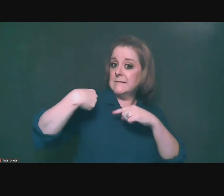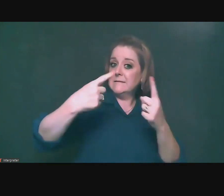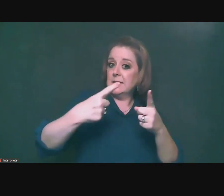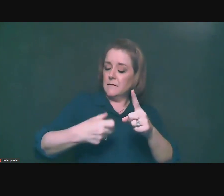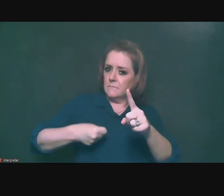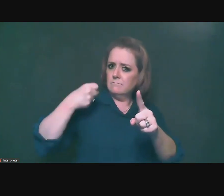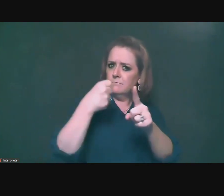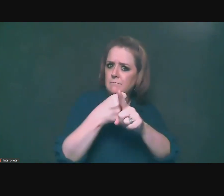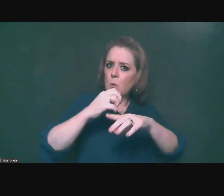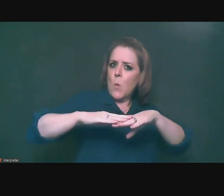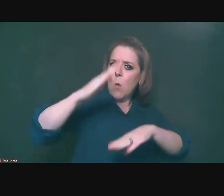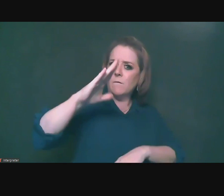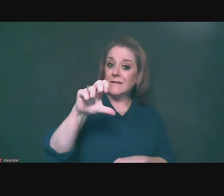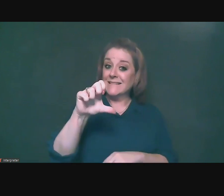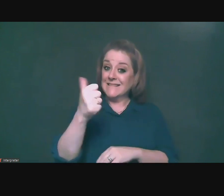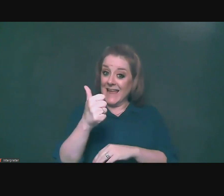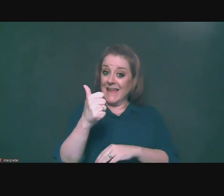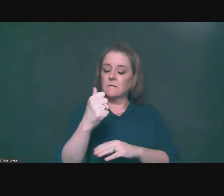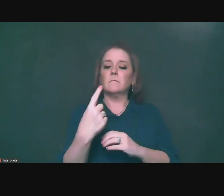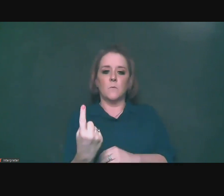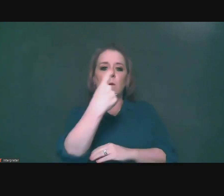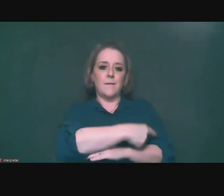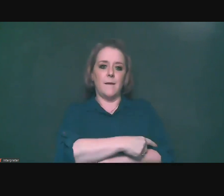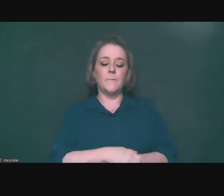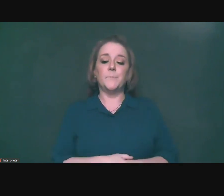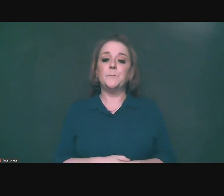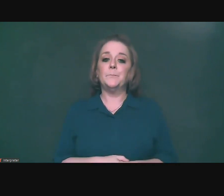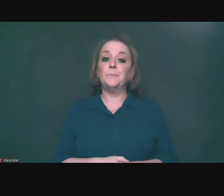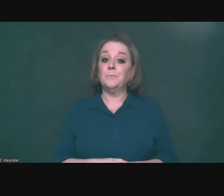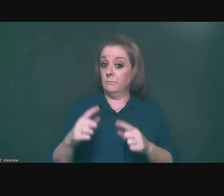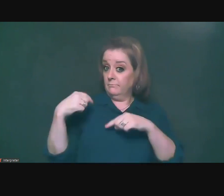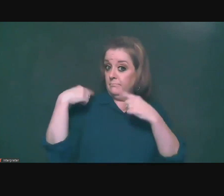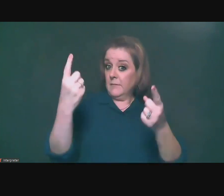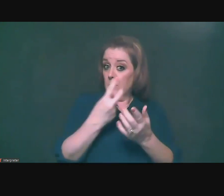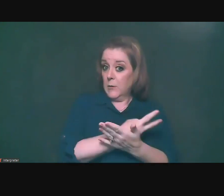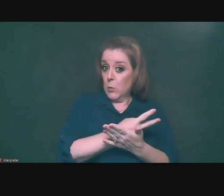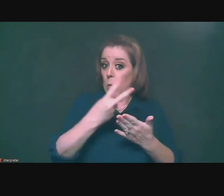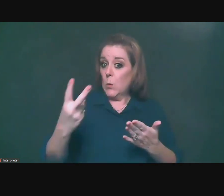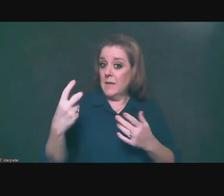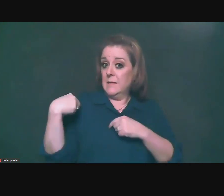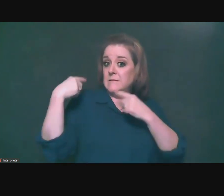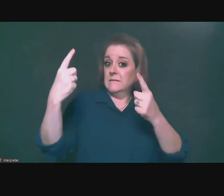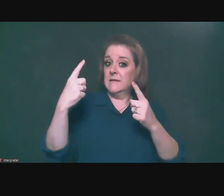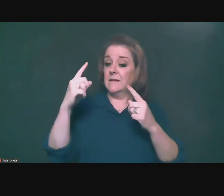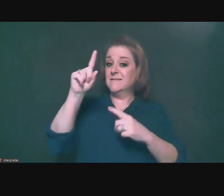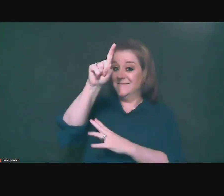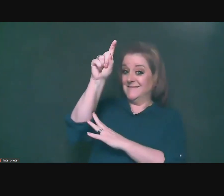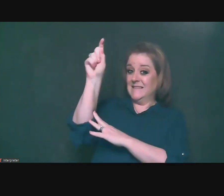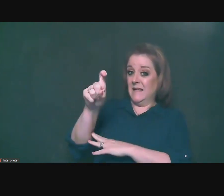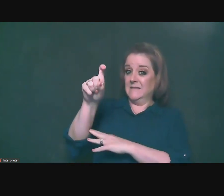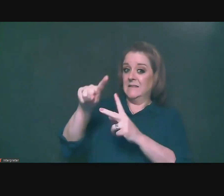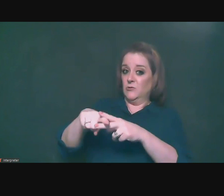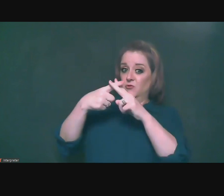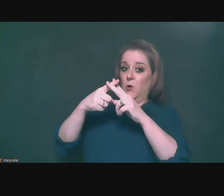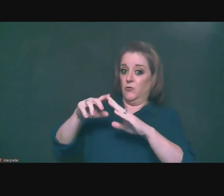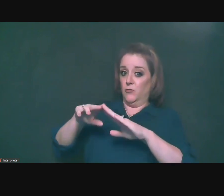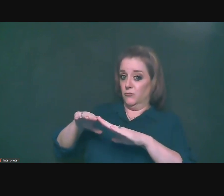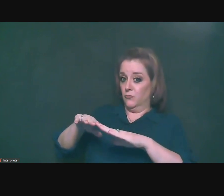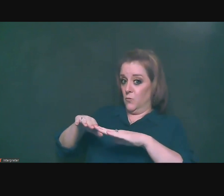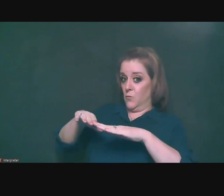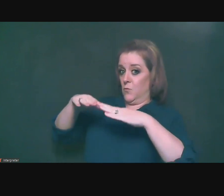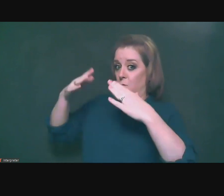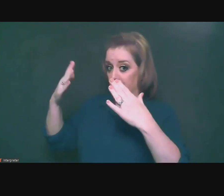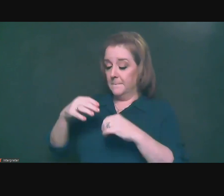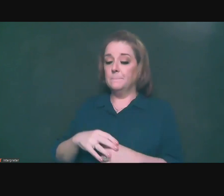day. It has also now been 2 weeks since Texas started reopening. Due to the incubation period